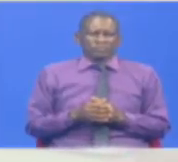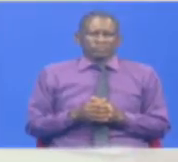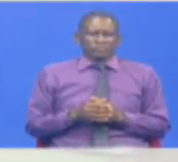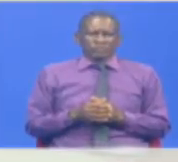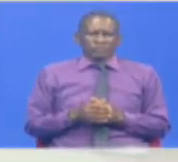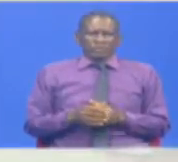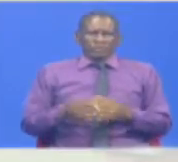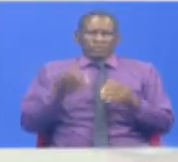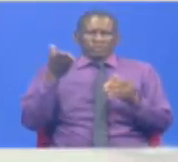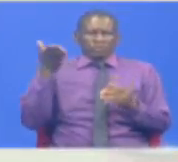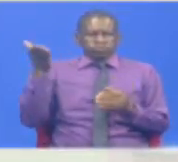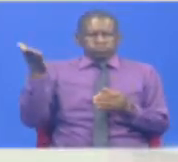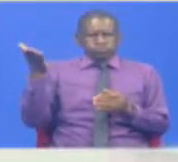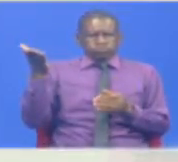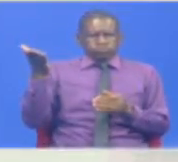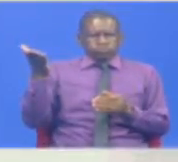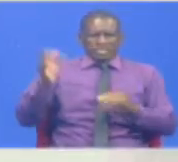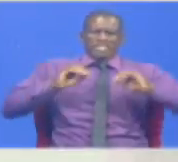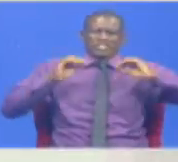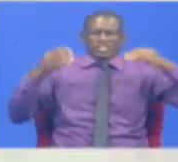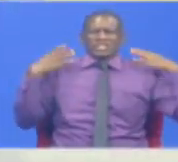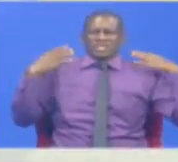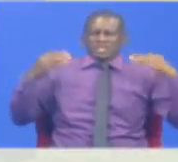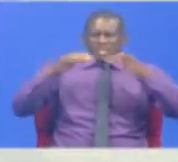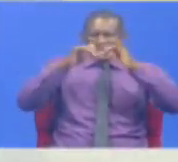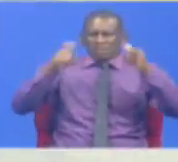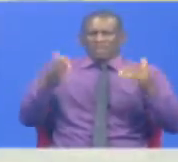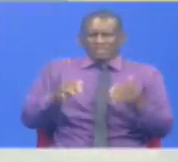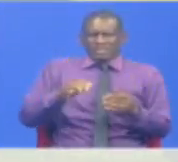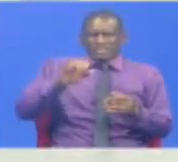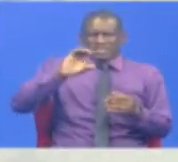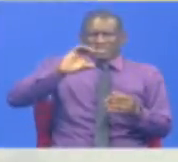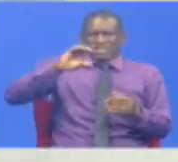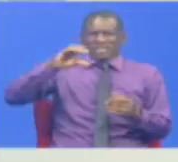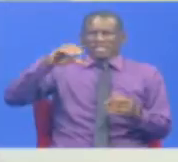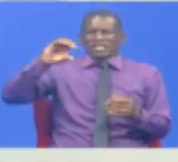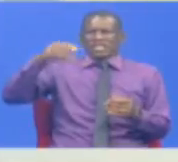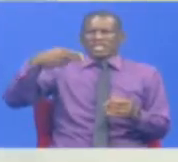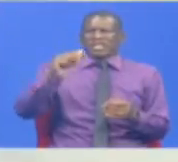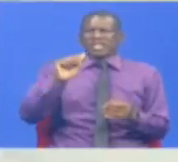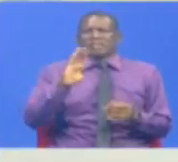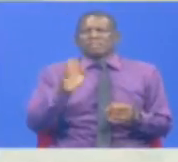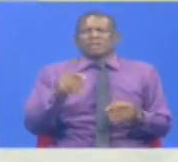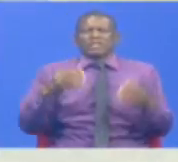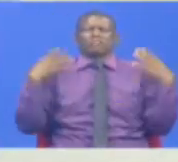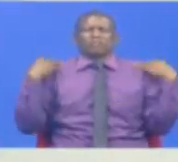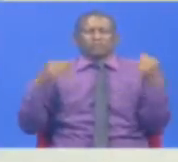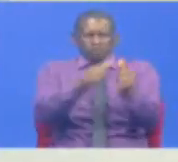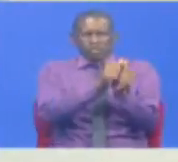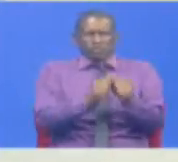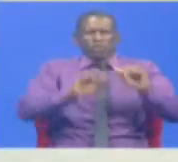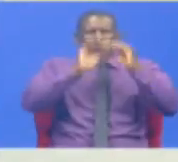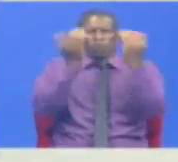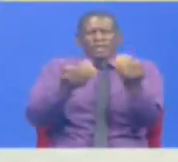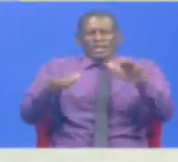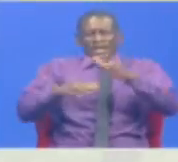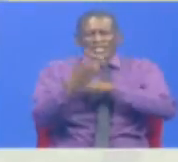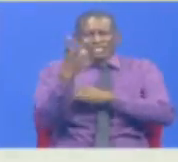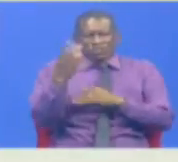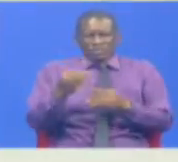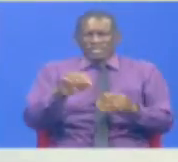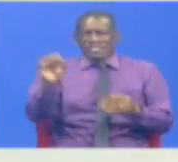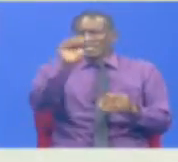At Lemotit Training Camp, Sandra Felis Chebet trains together with the World Under 20 Cross Country Silver